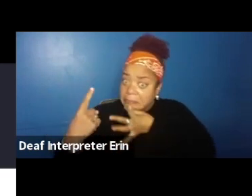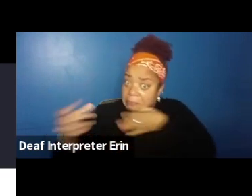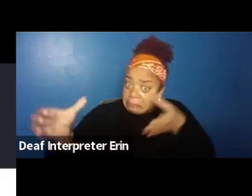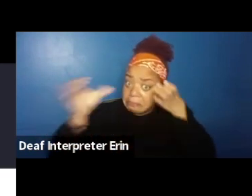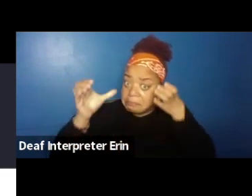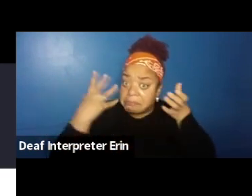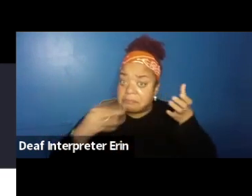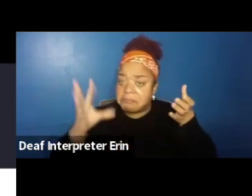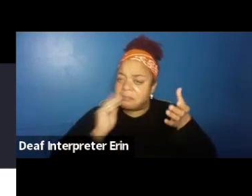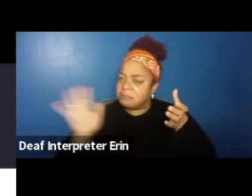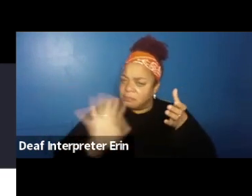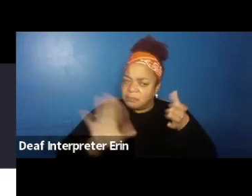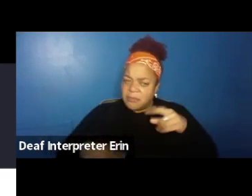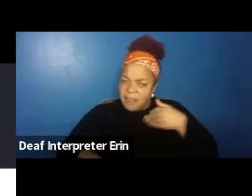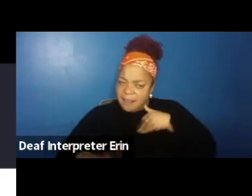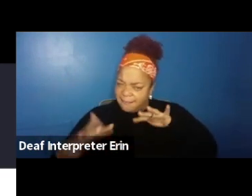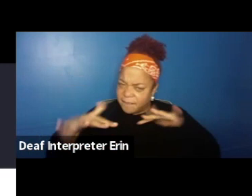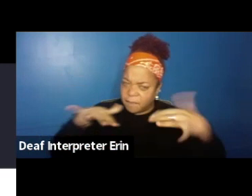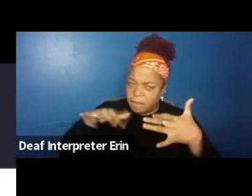privileges professional experience.